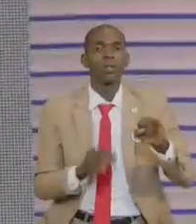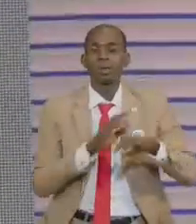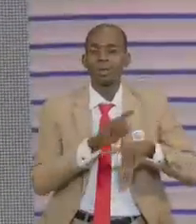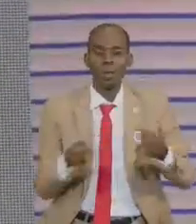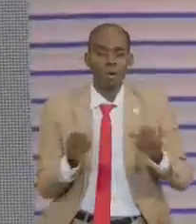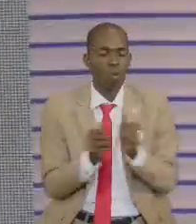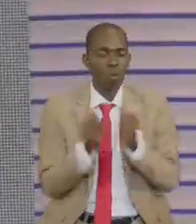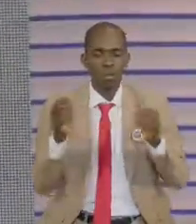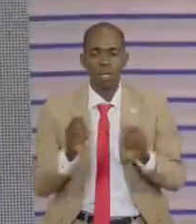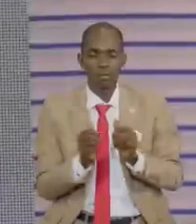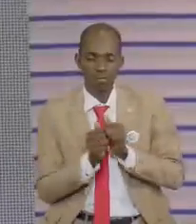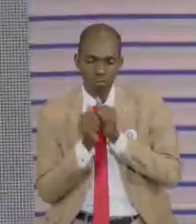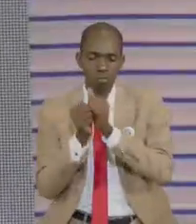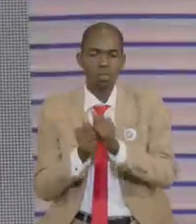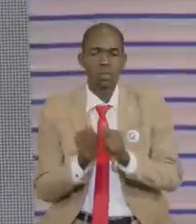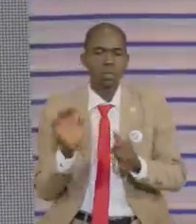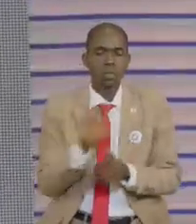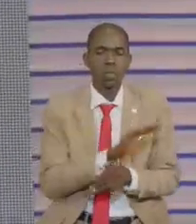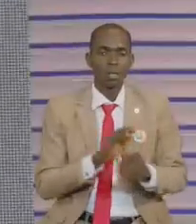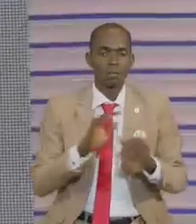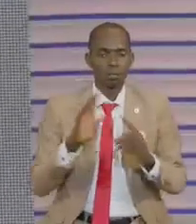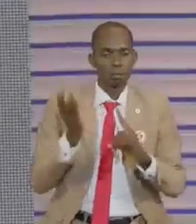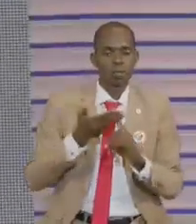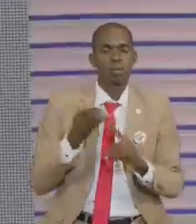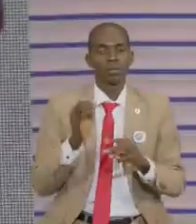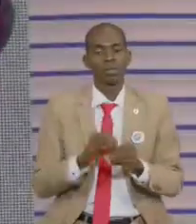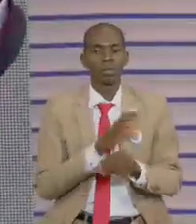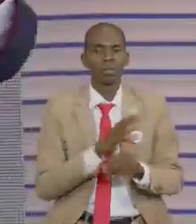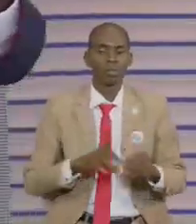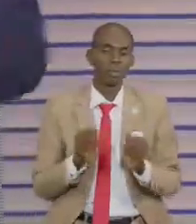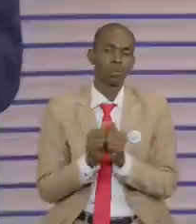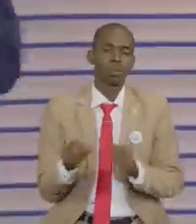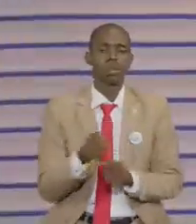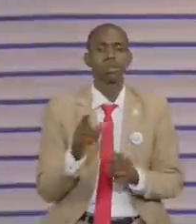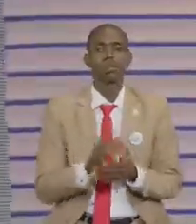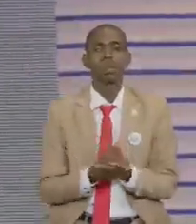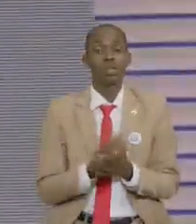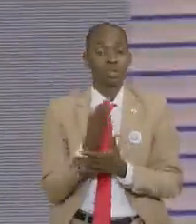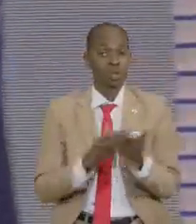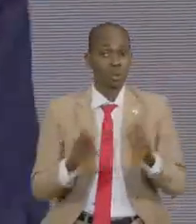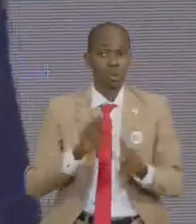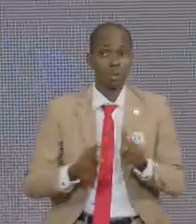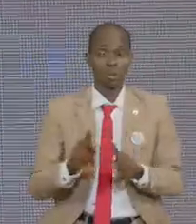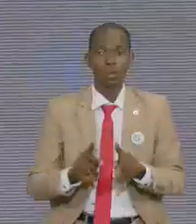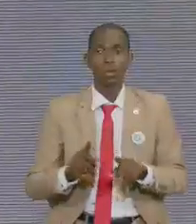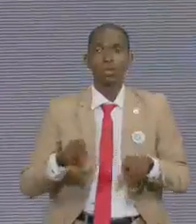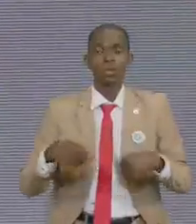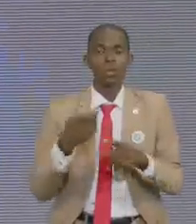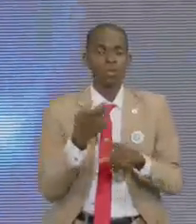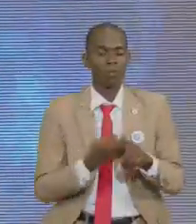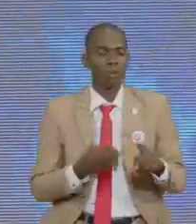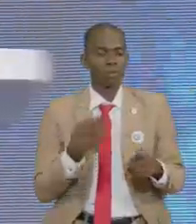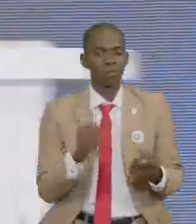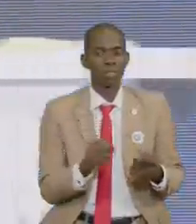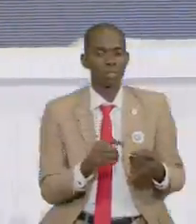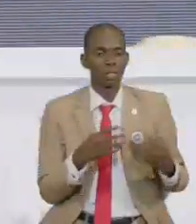with them. Some people go from the capital city, they go to the